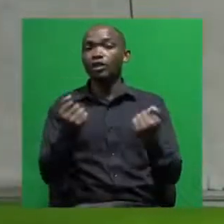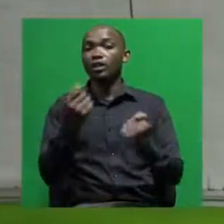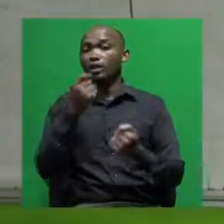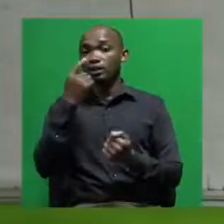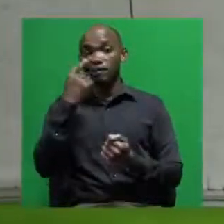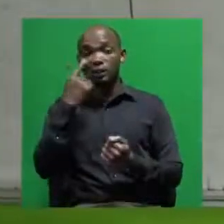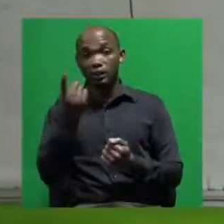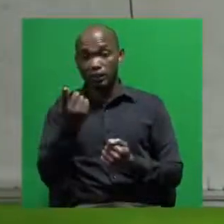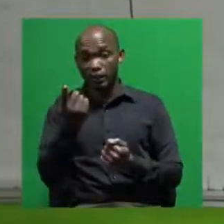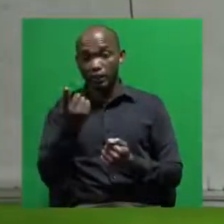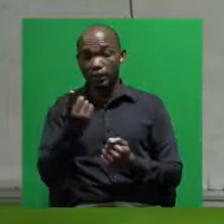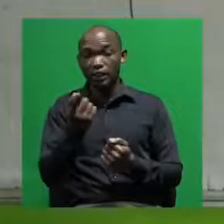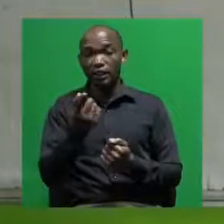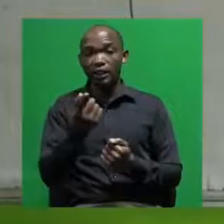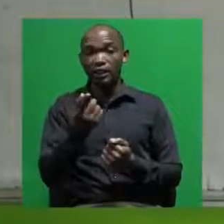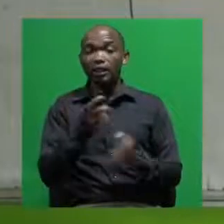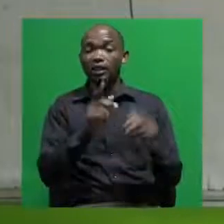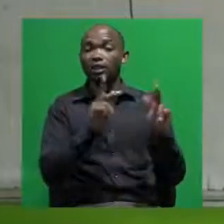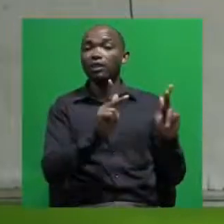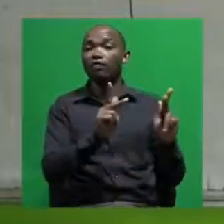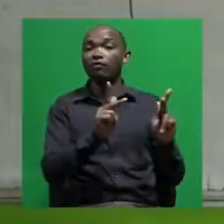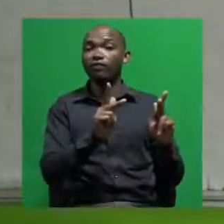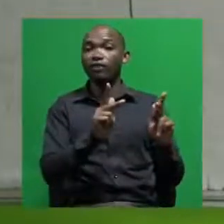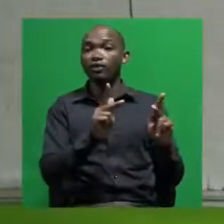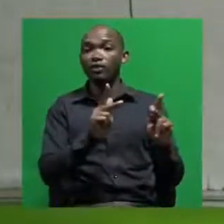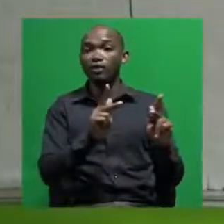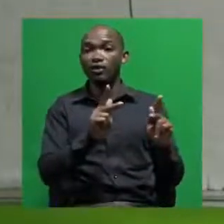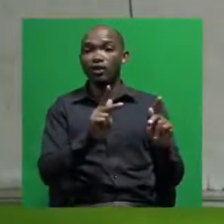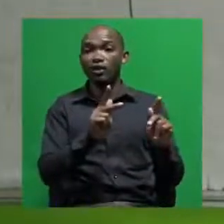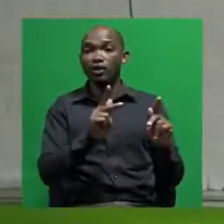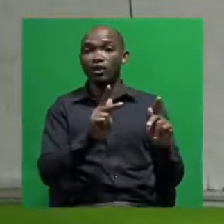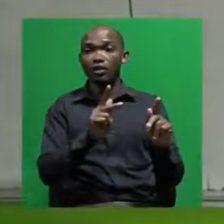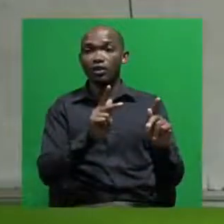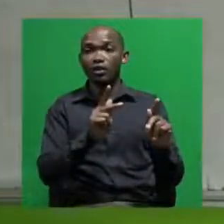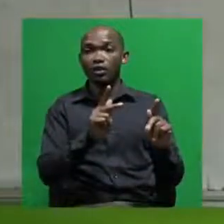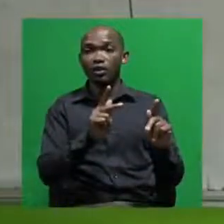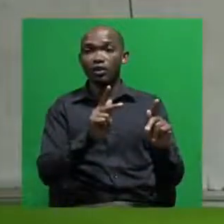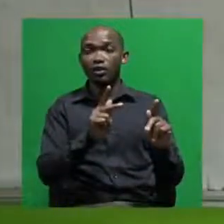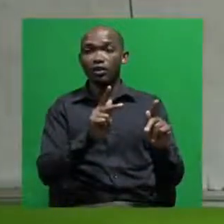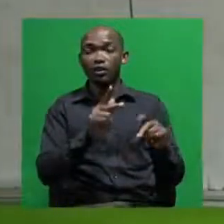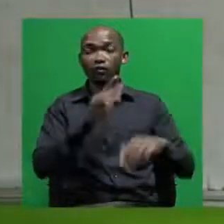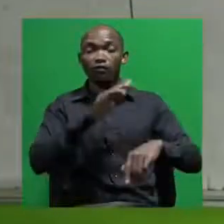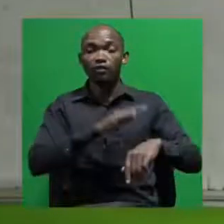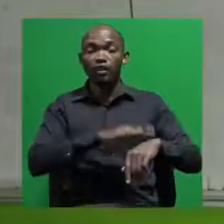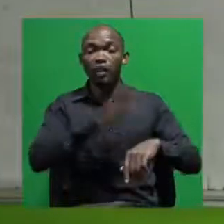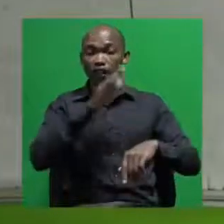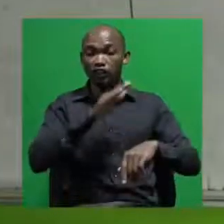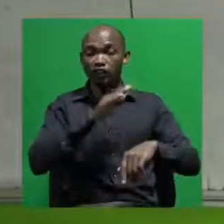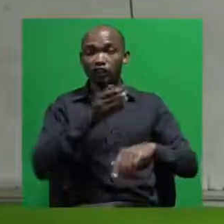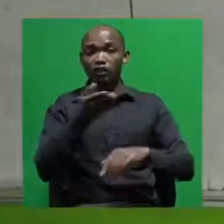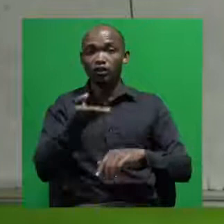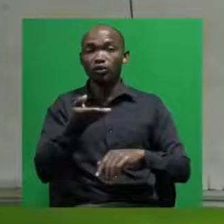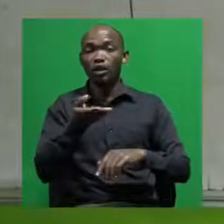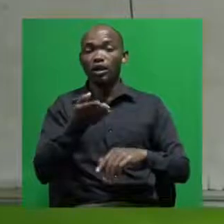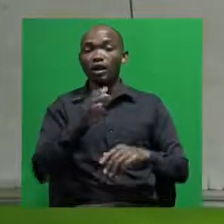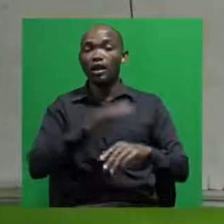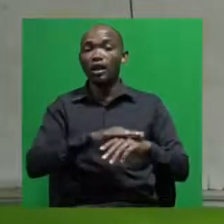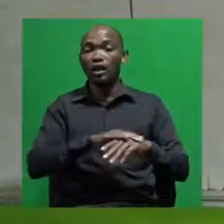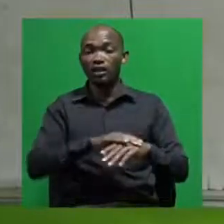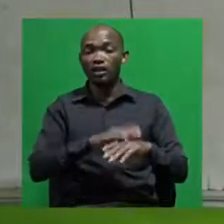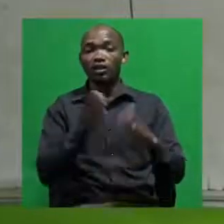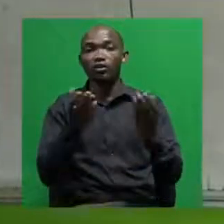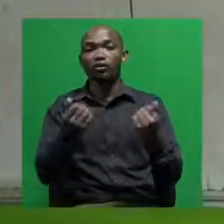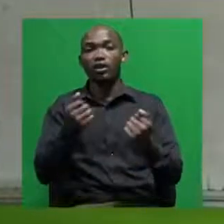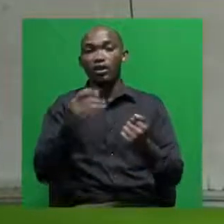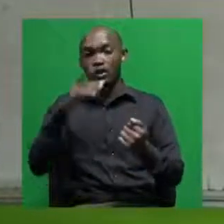that if you crush our hand, we can feel some heat. We can feel